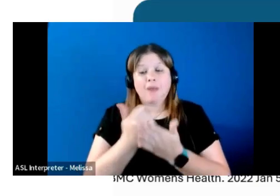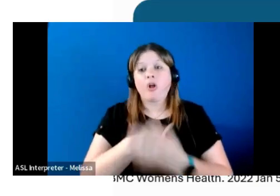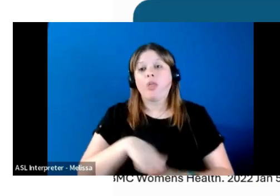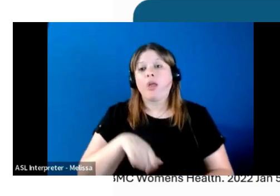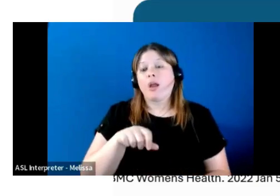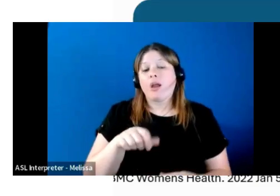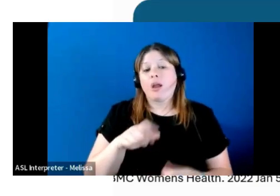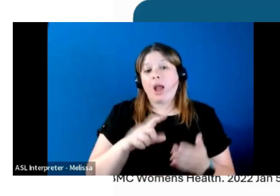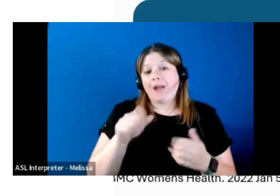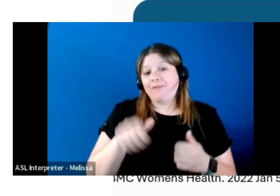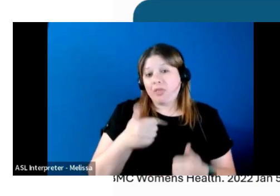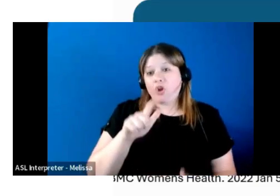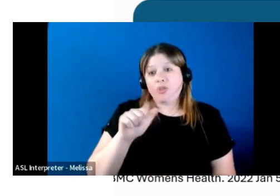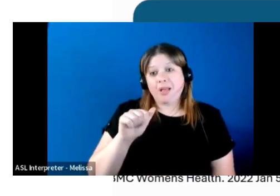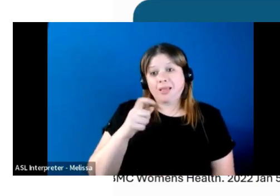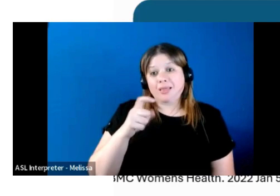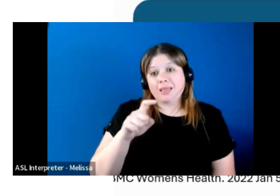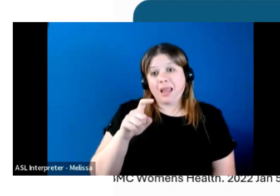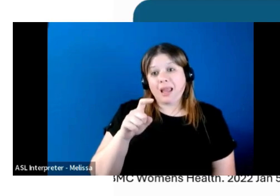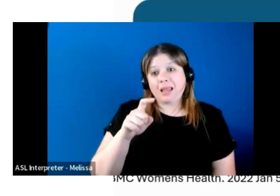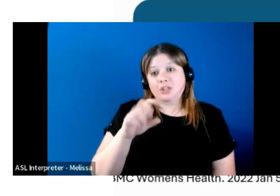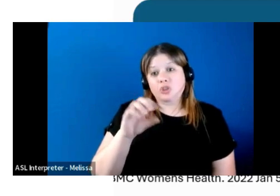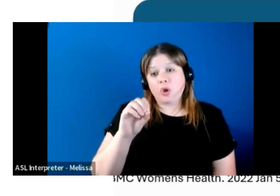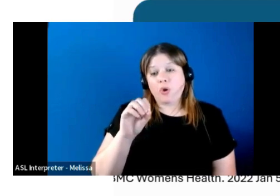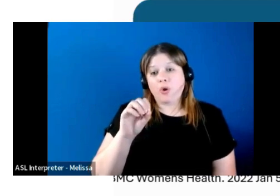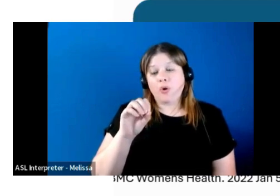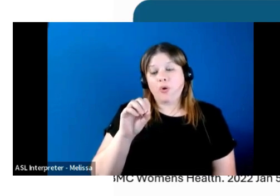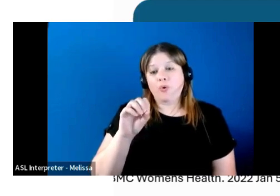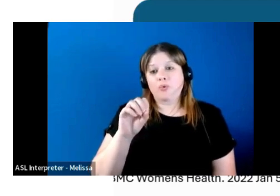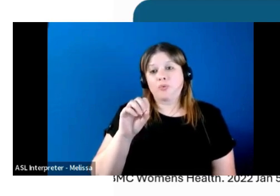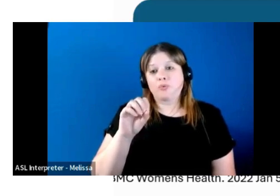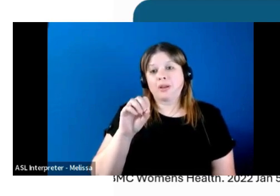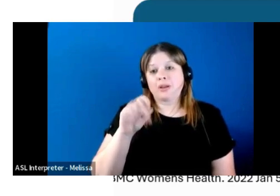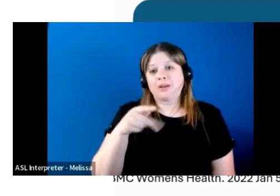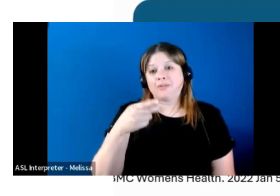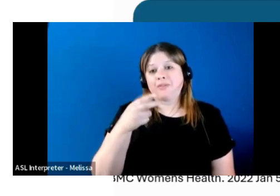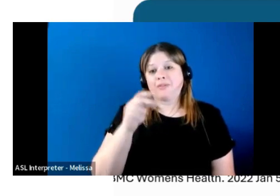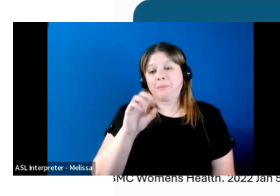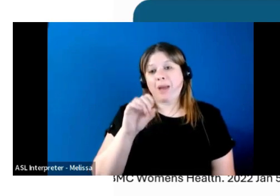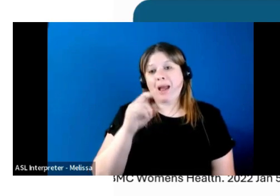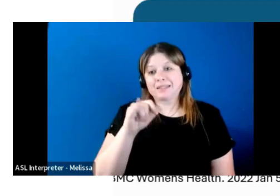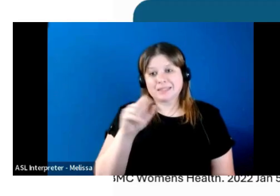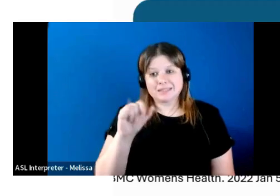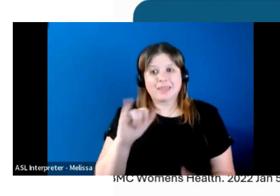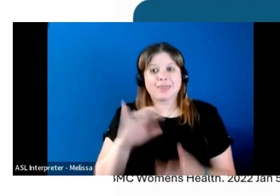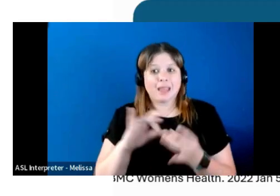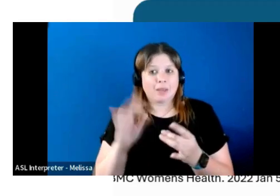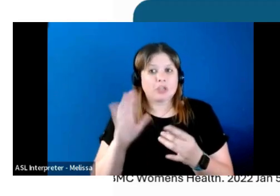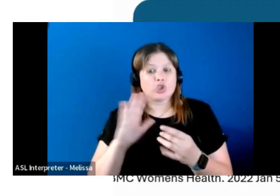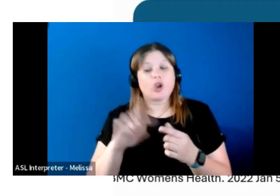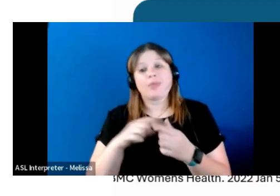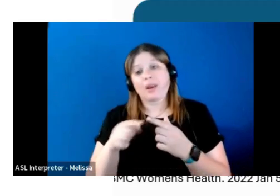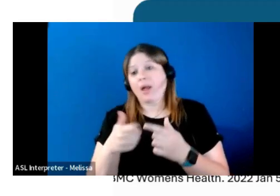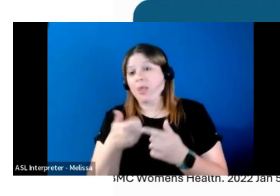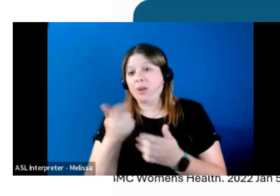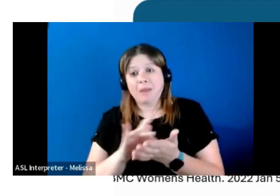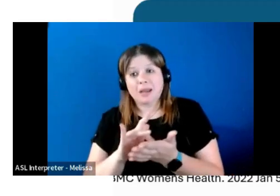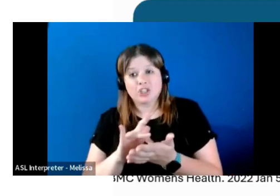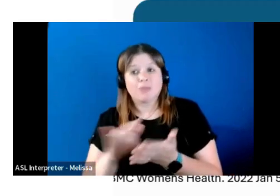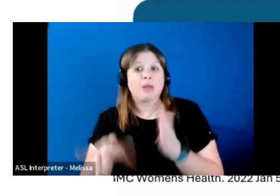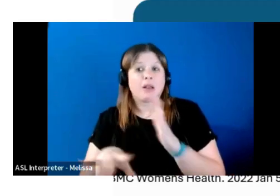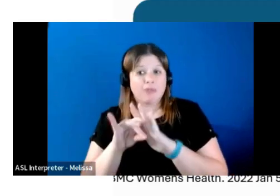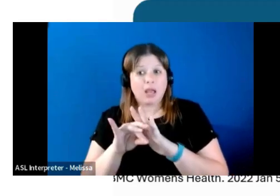earlier, and then a number of other medications that have been investigated with regard to helping